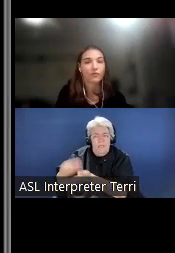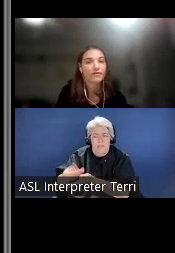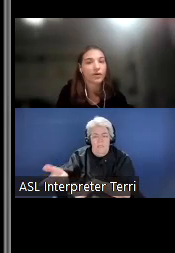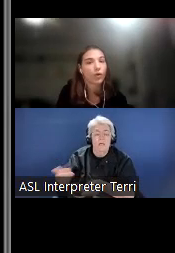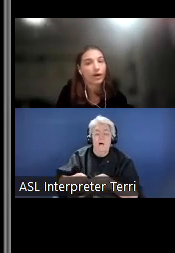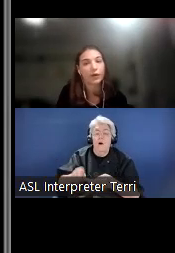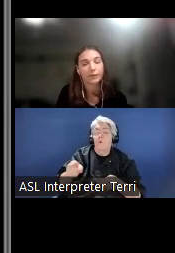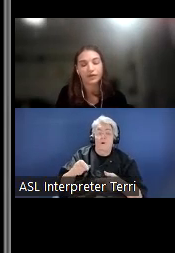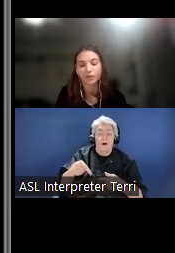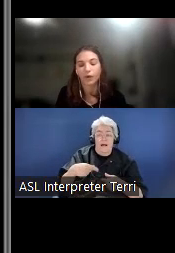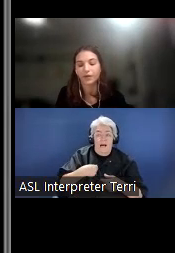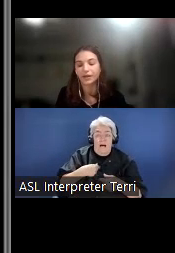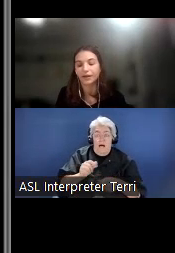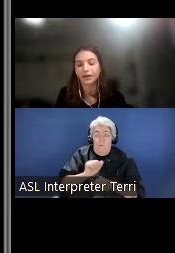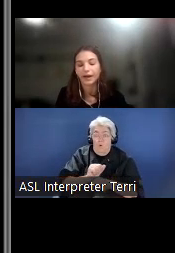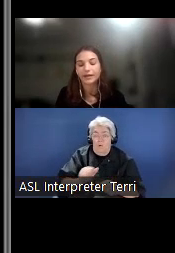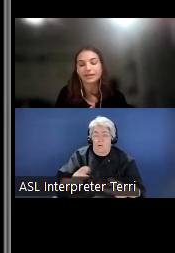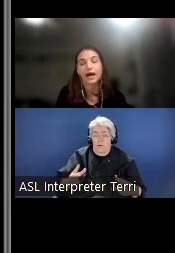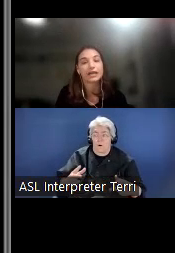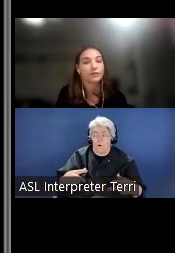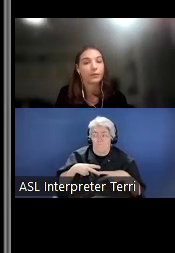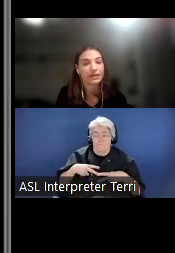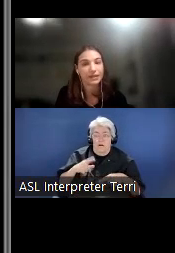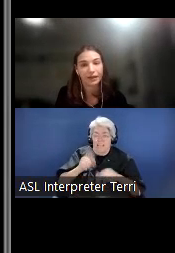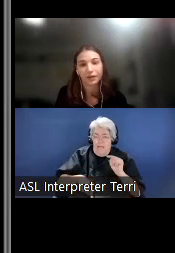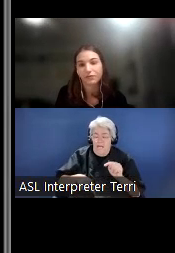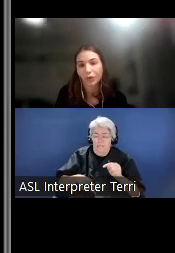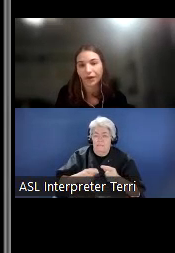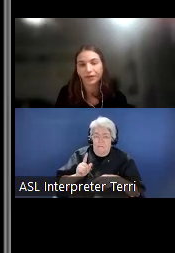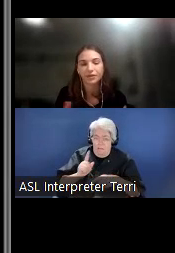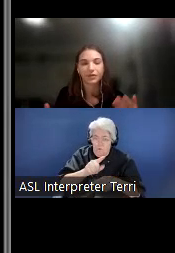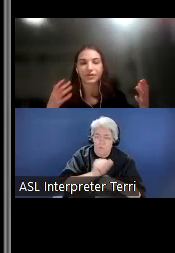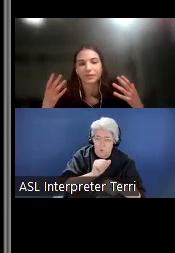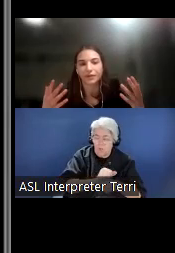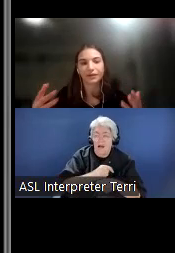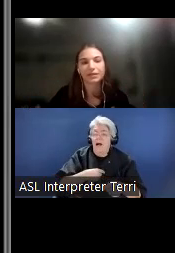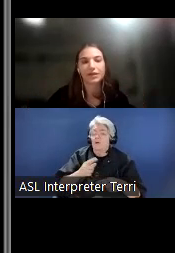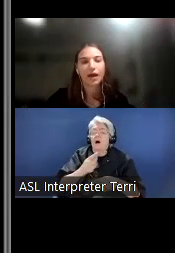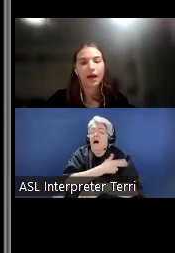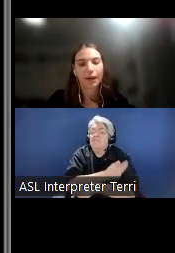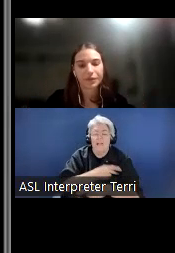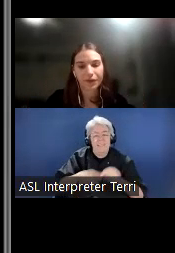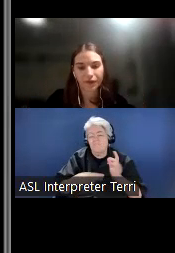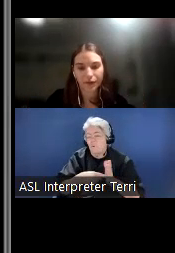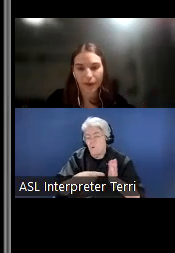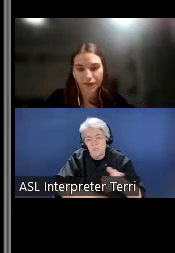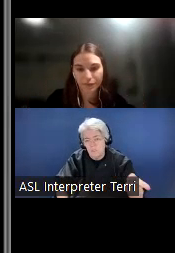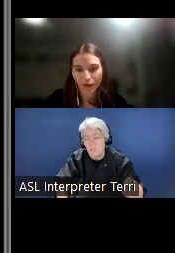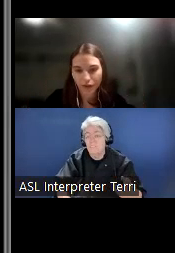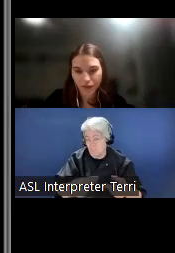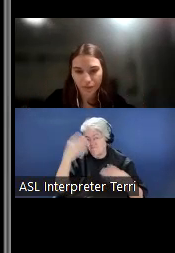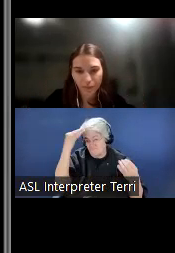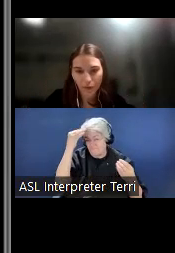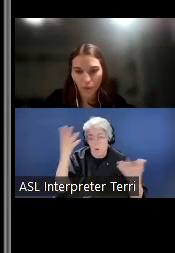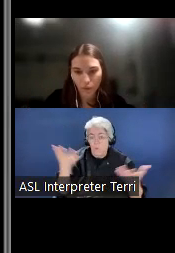can't take off work for a court appointment, or they can't get to the hospital because they can't afford it. So those are some of the things to be thinking about.